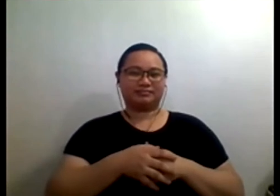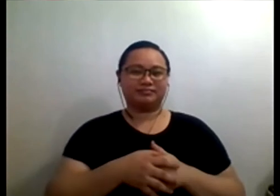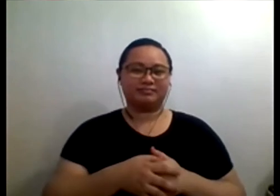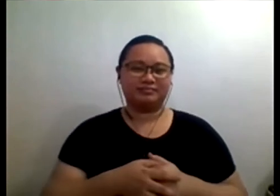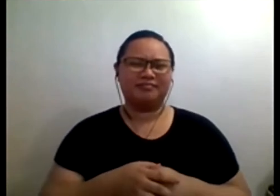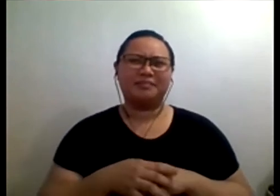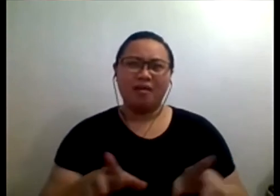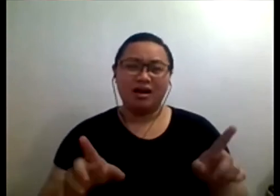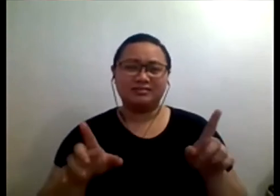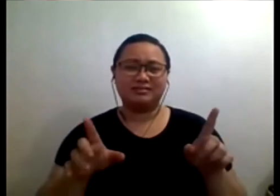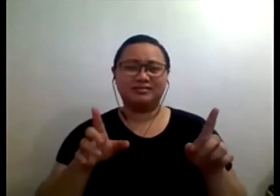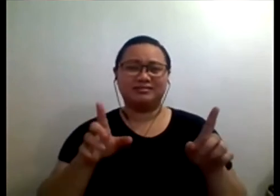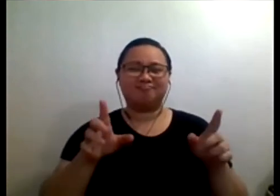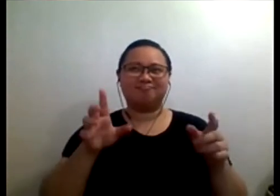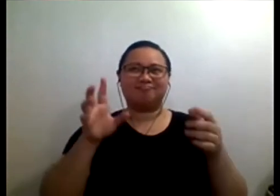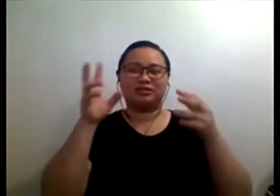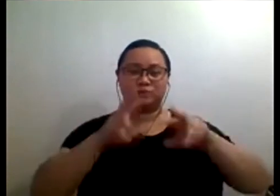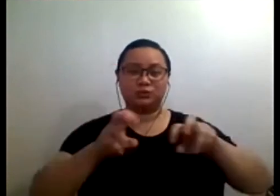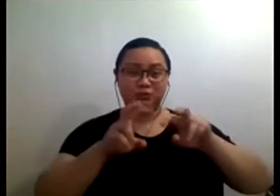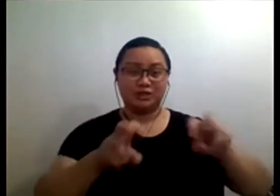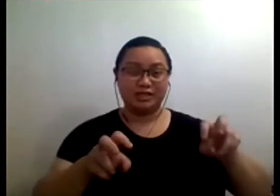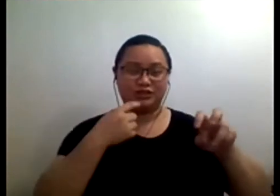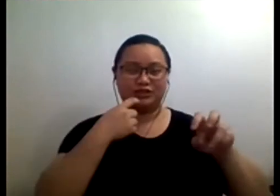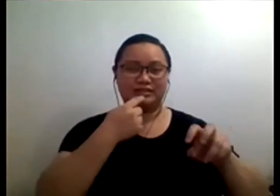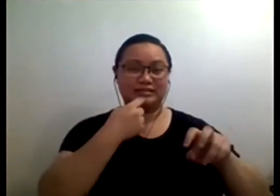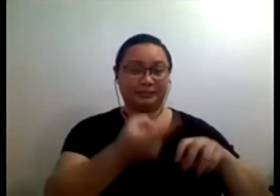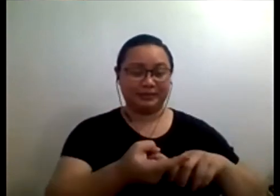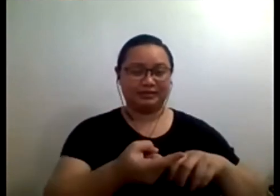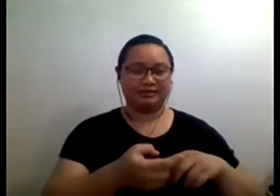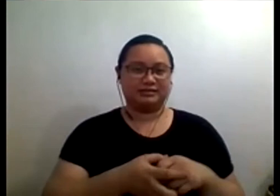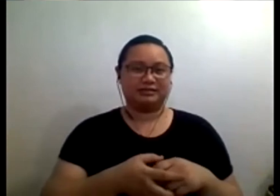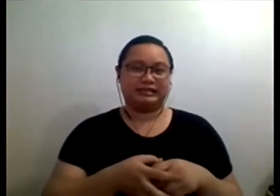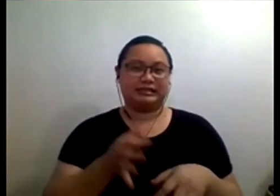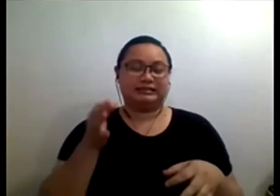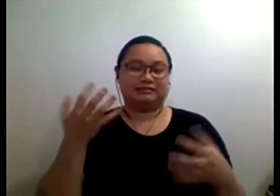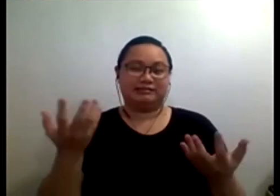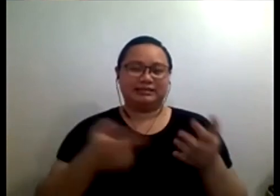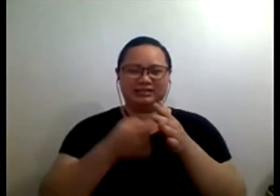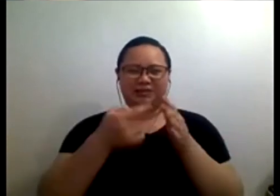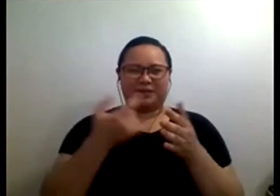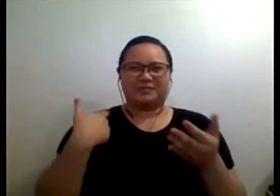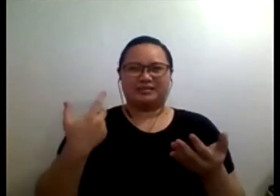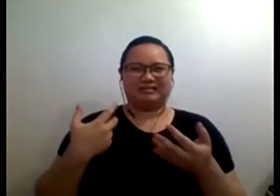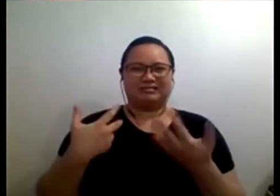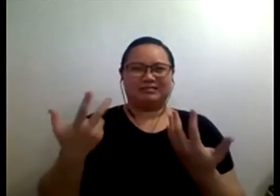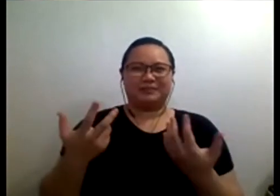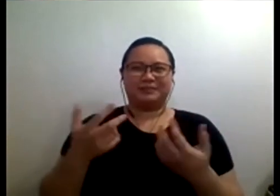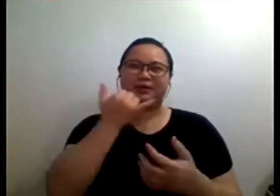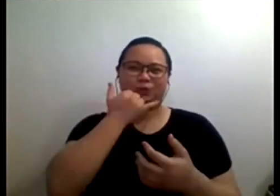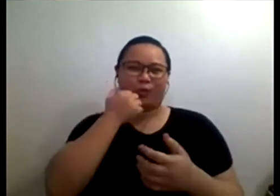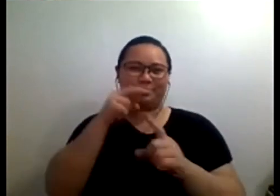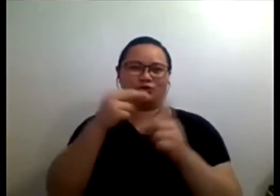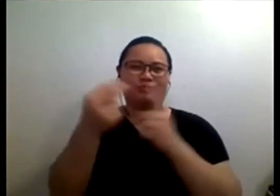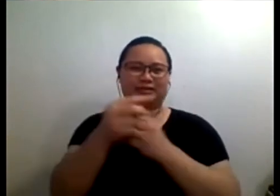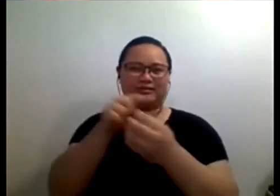eh, na sometimes, as I also mentioned, na pagka, sometimes we misinterpret some actions